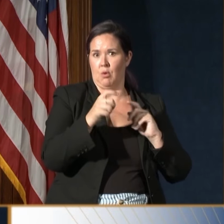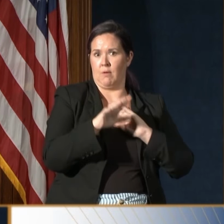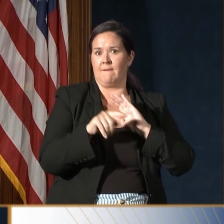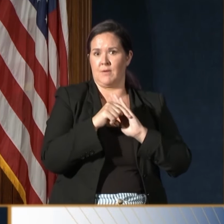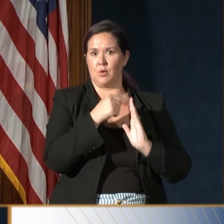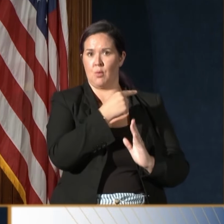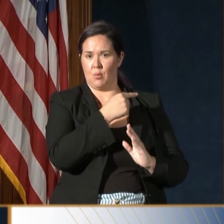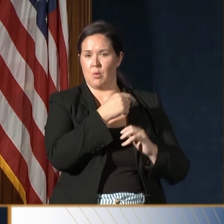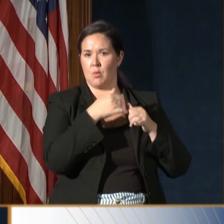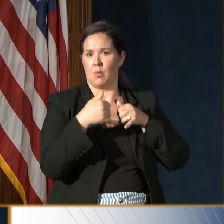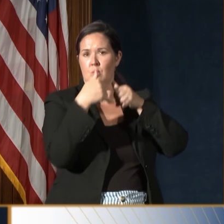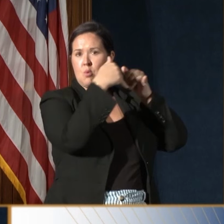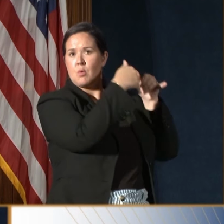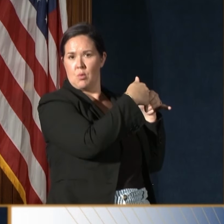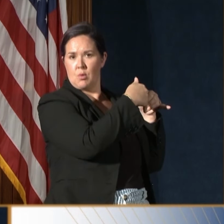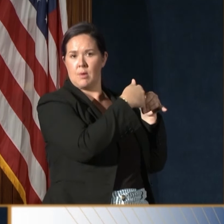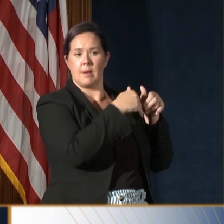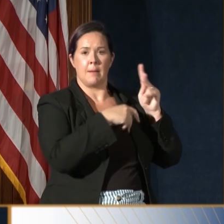People who crawled up those steps.